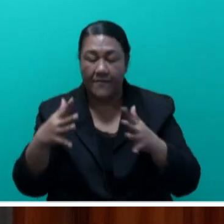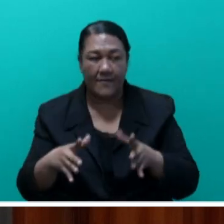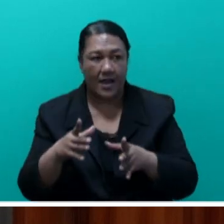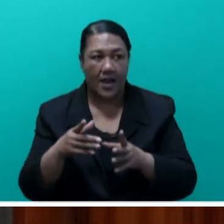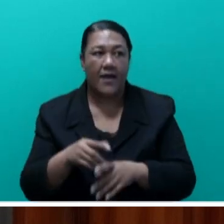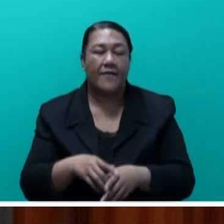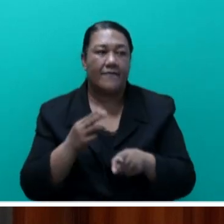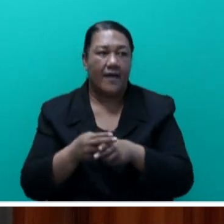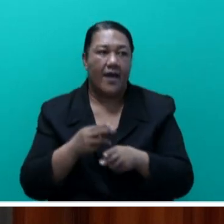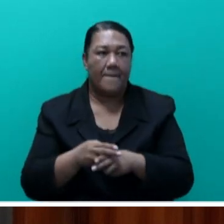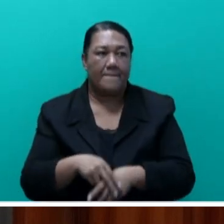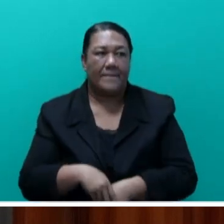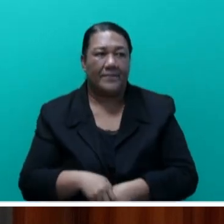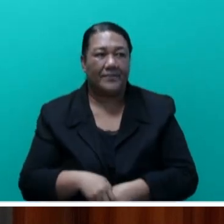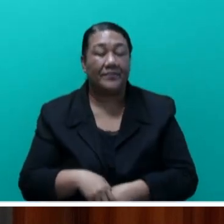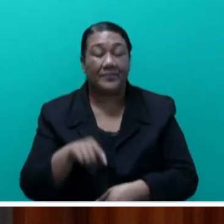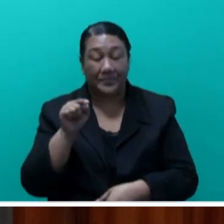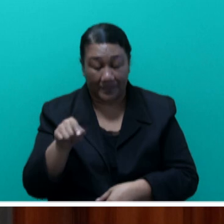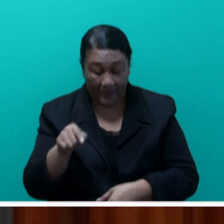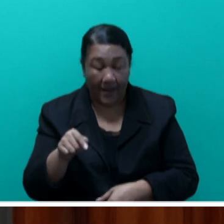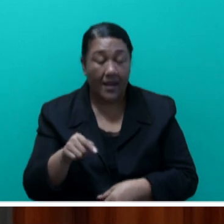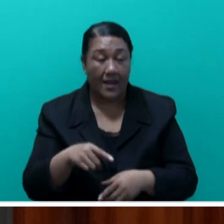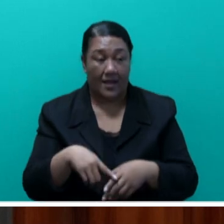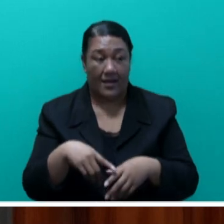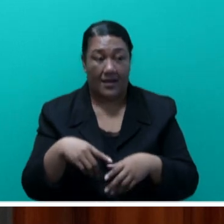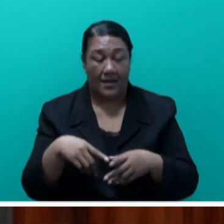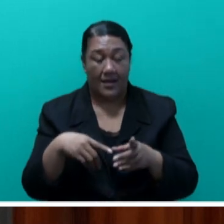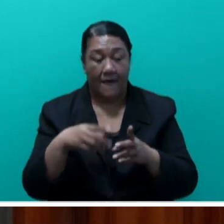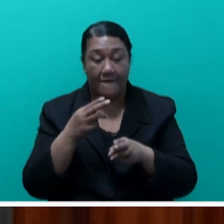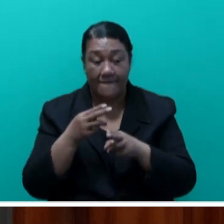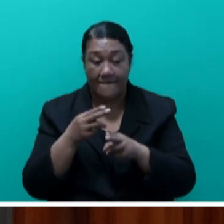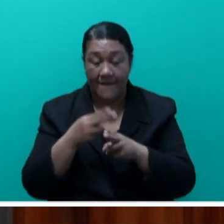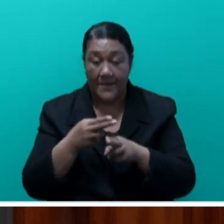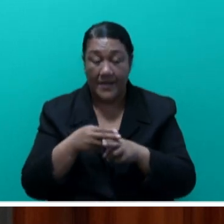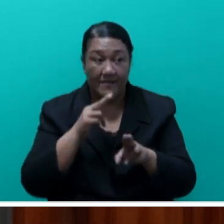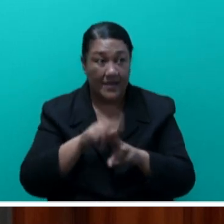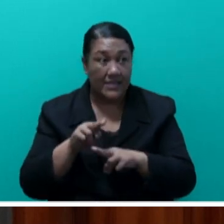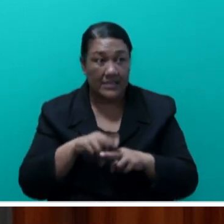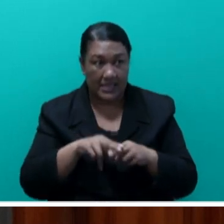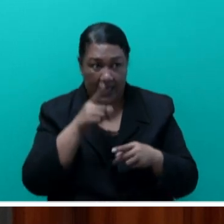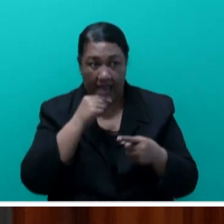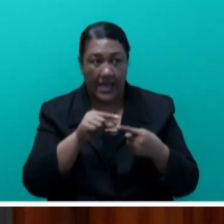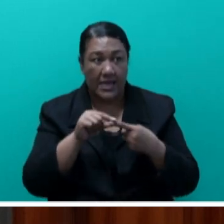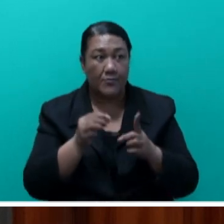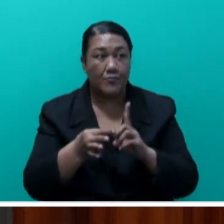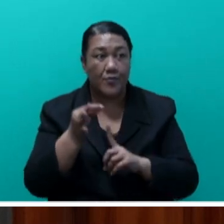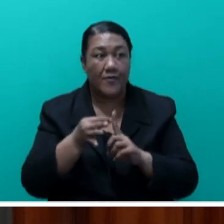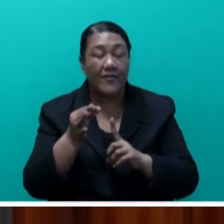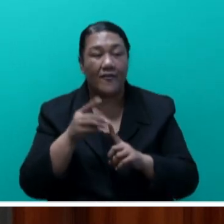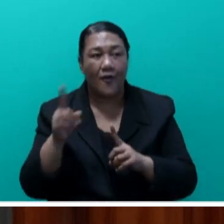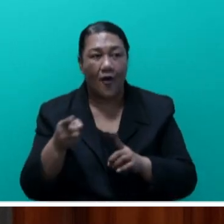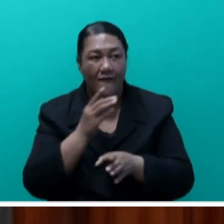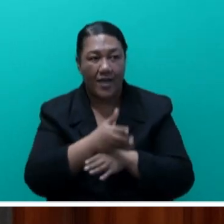fish cage culture in Fiji has several vital aspects that needs to be addressed. One is the improvement of hatcheries and laboratory